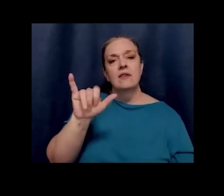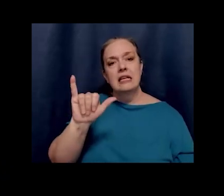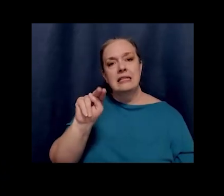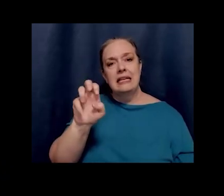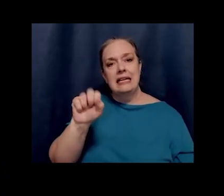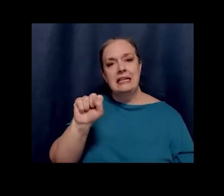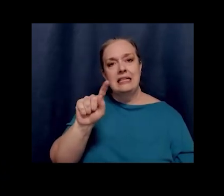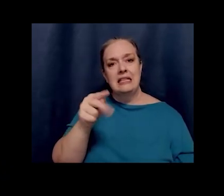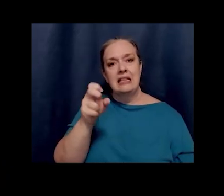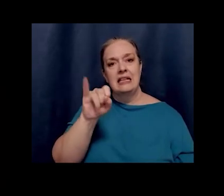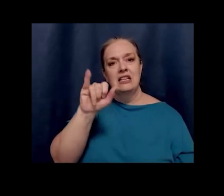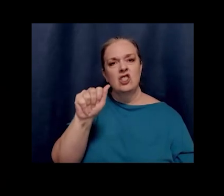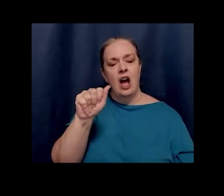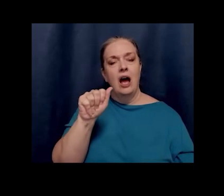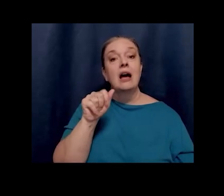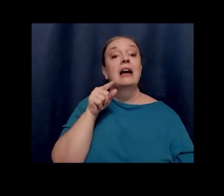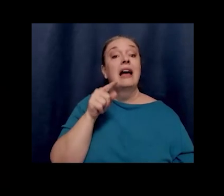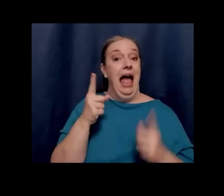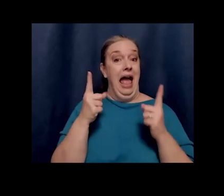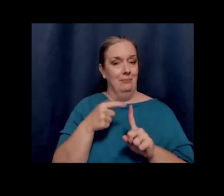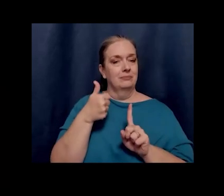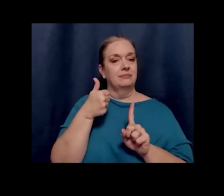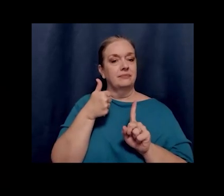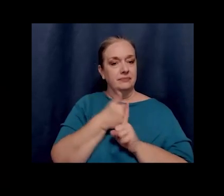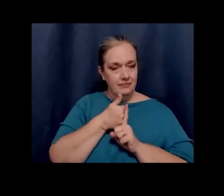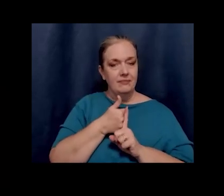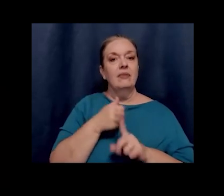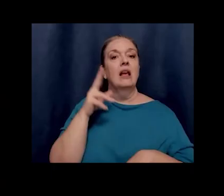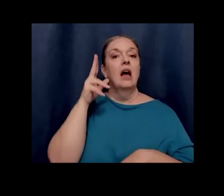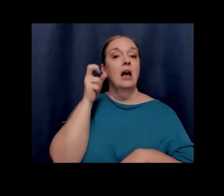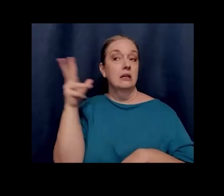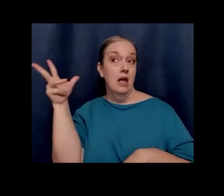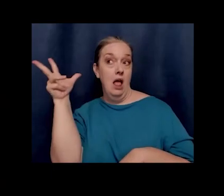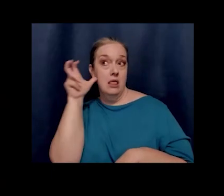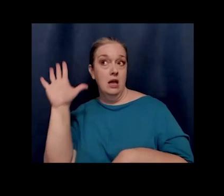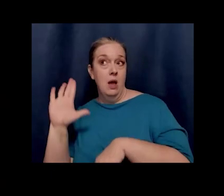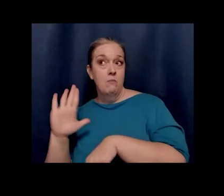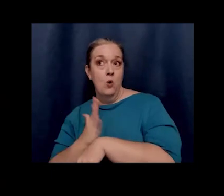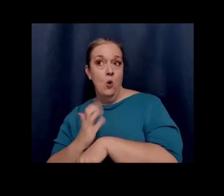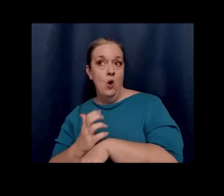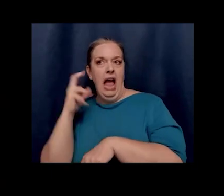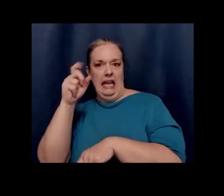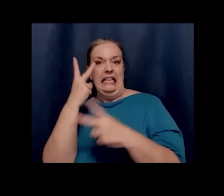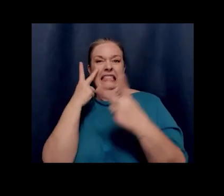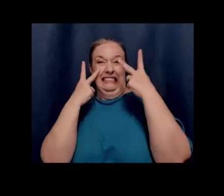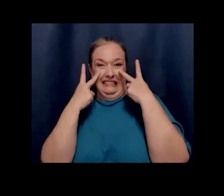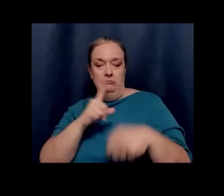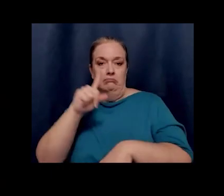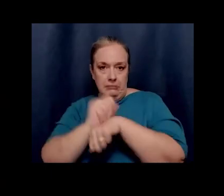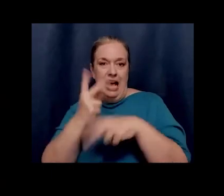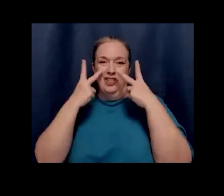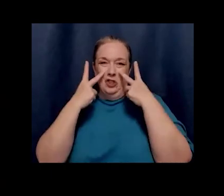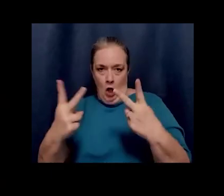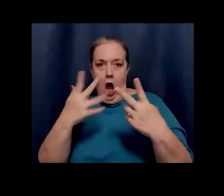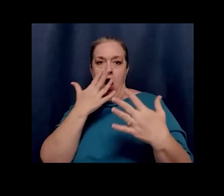sensory overlap, and in this case, Kirkland saw colors when he listened to music. At the age